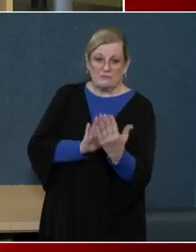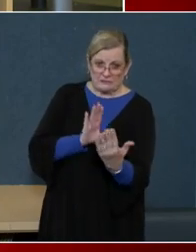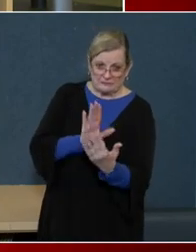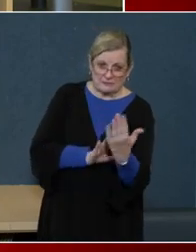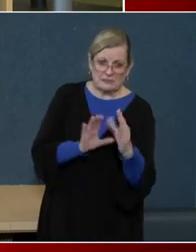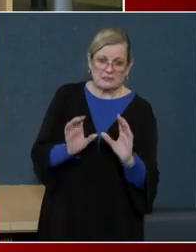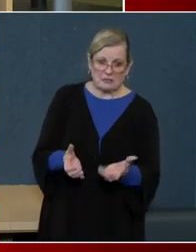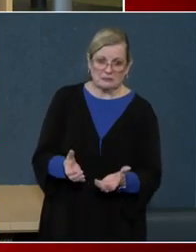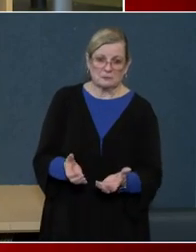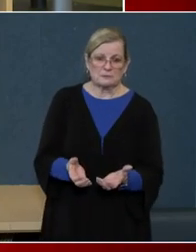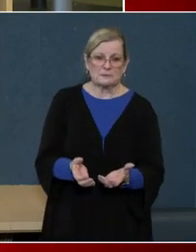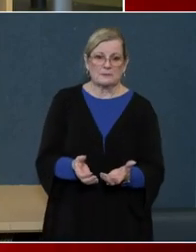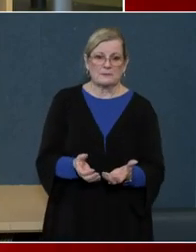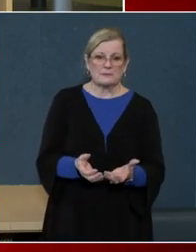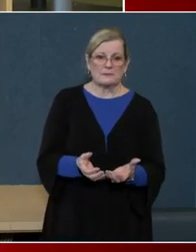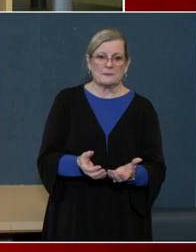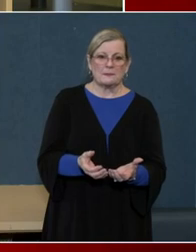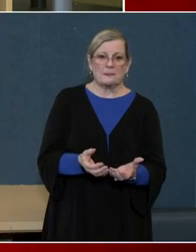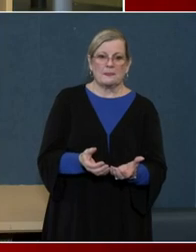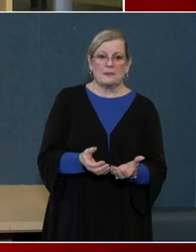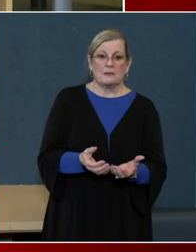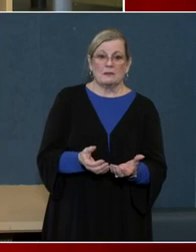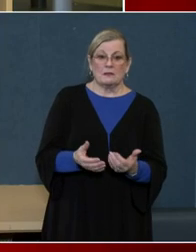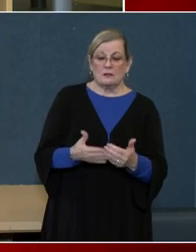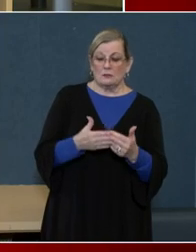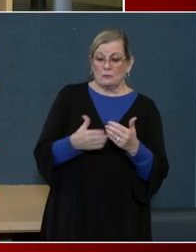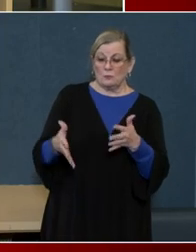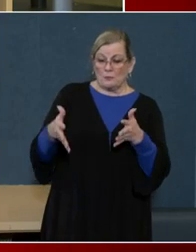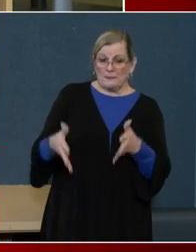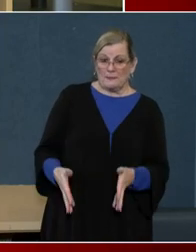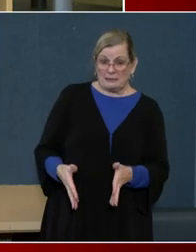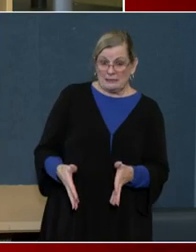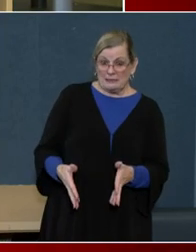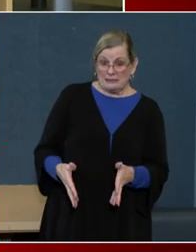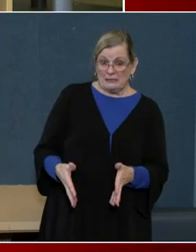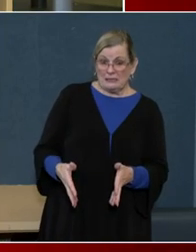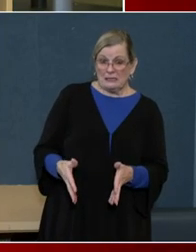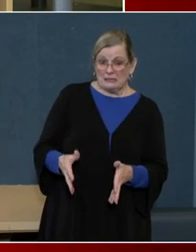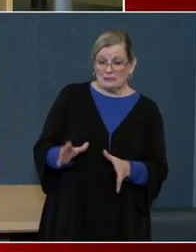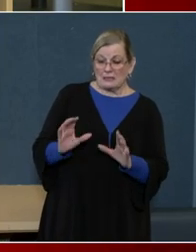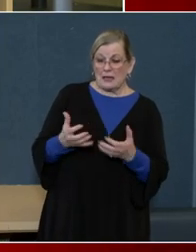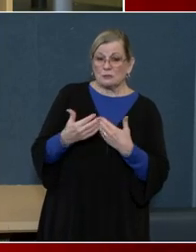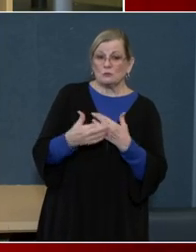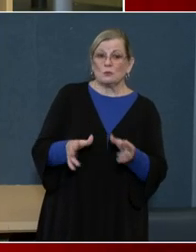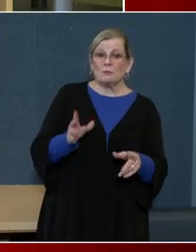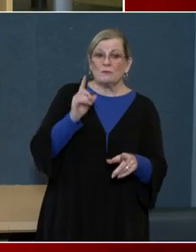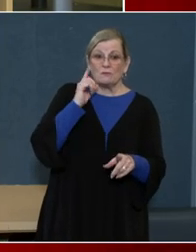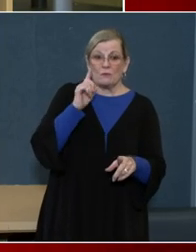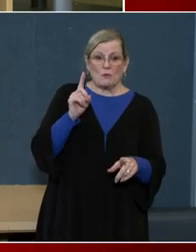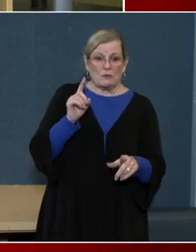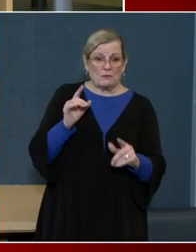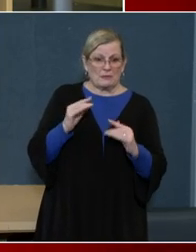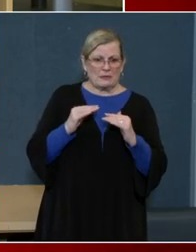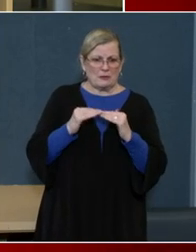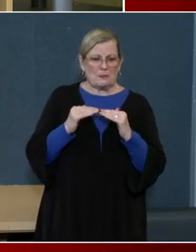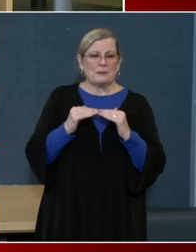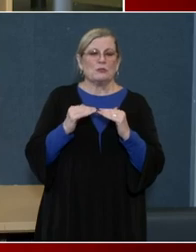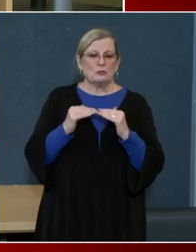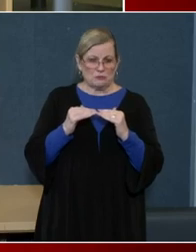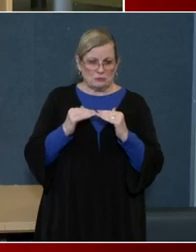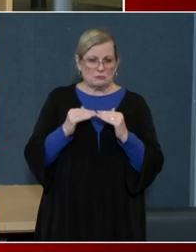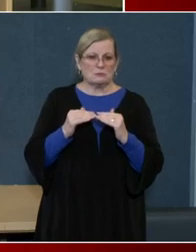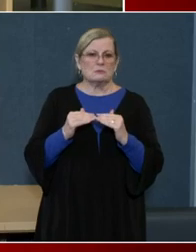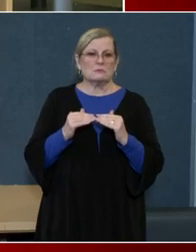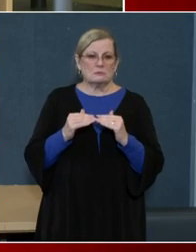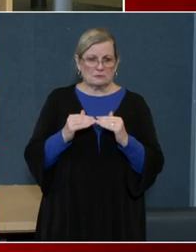then the remaining would be classrooms for CARE, for supervision